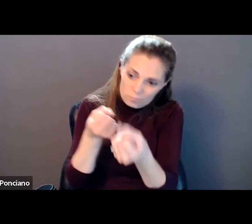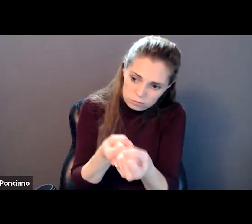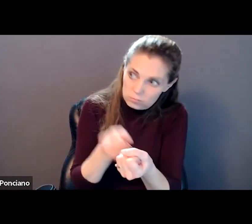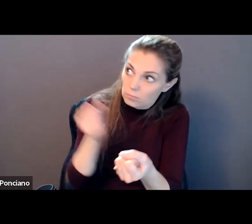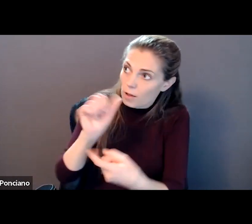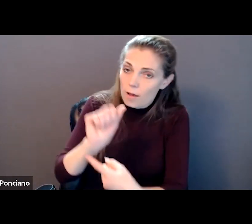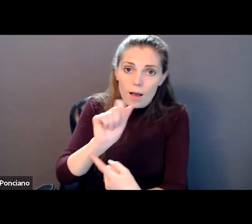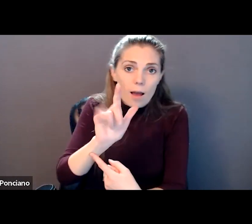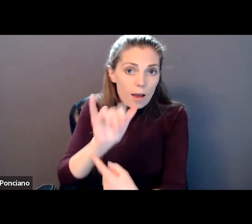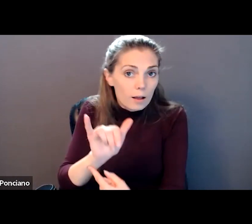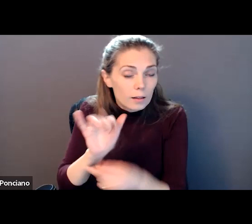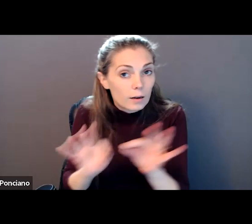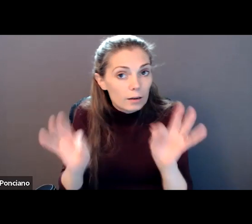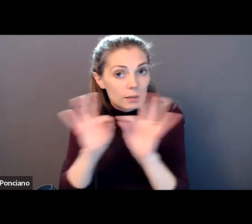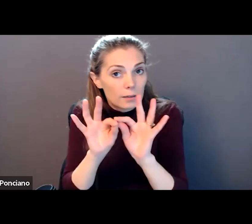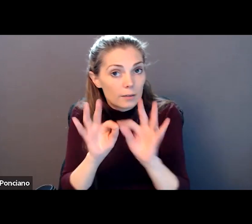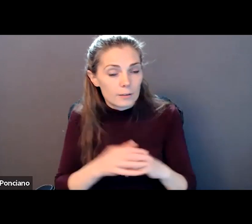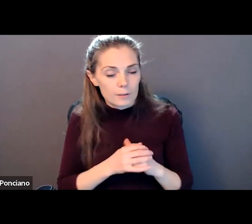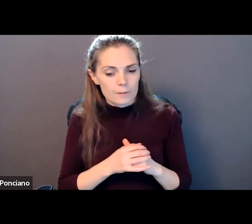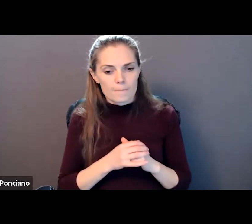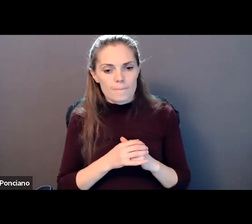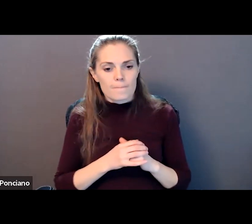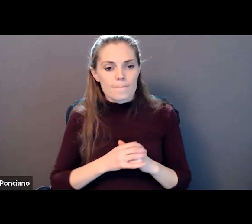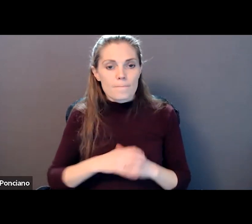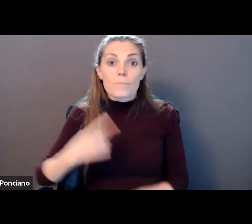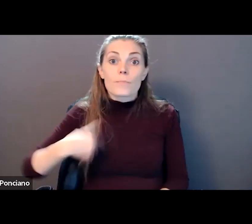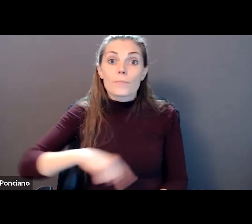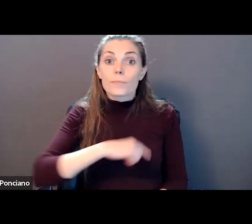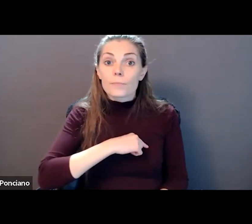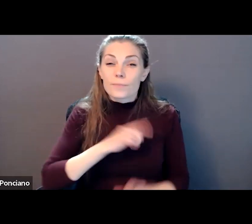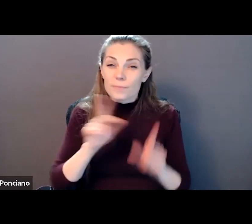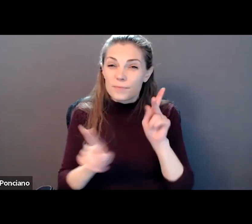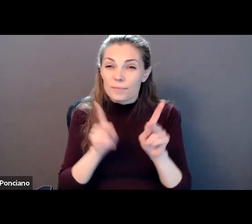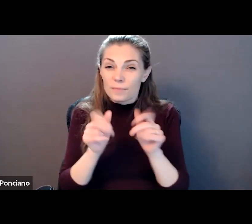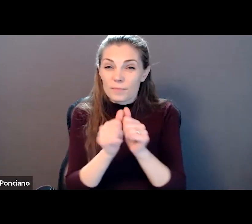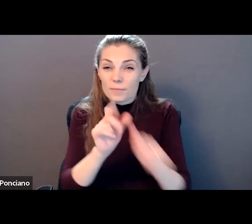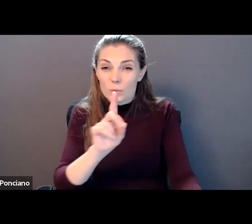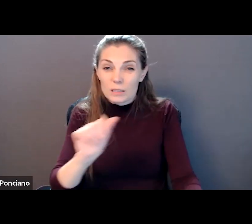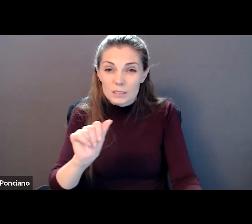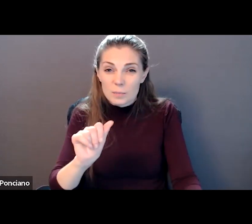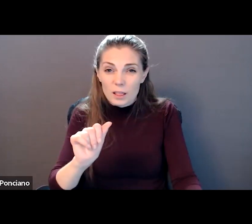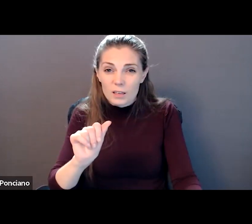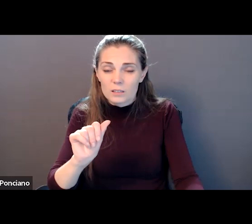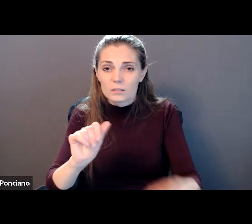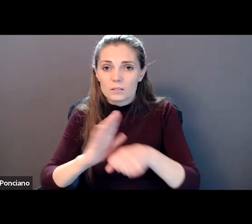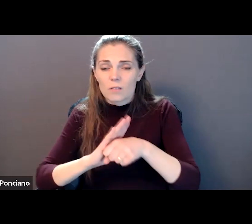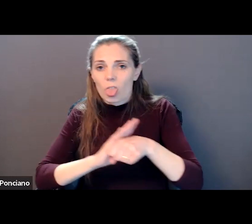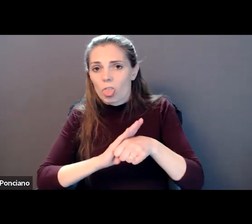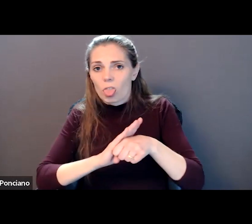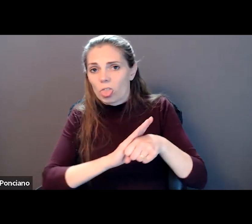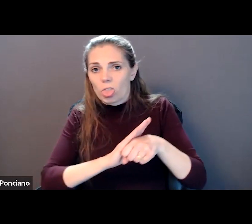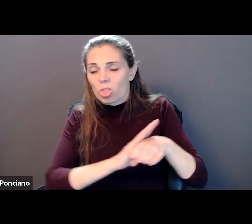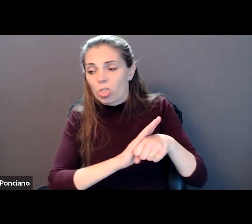We as folks with disabilities, more or less, are pushed down to a lower